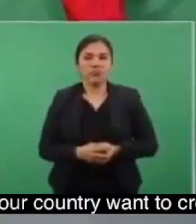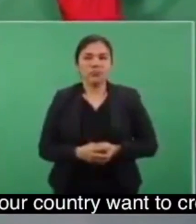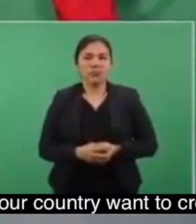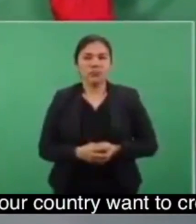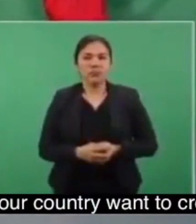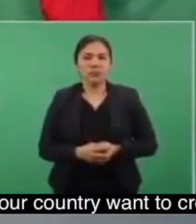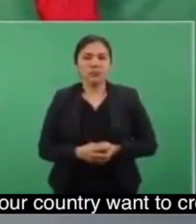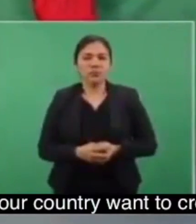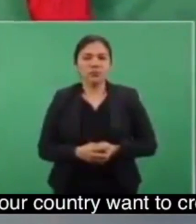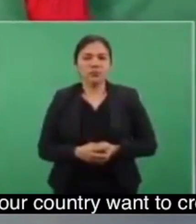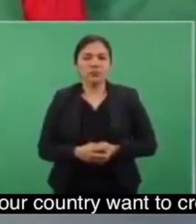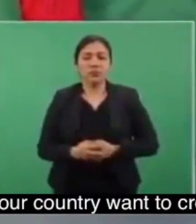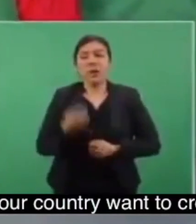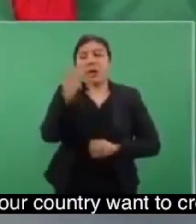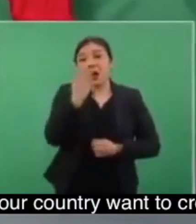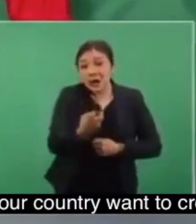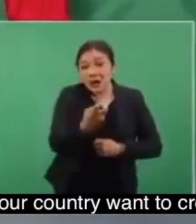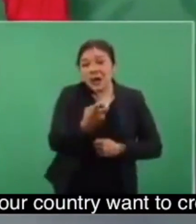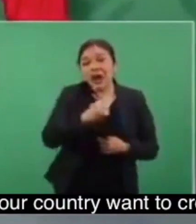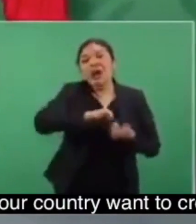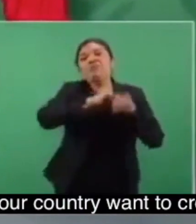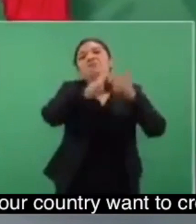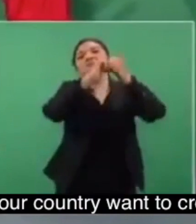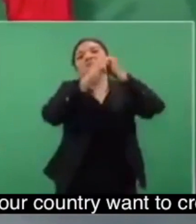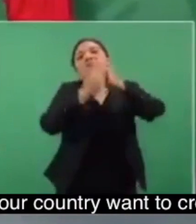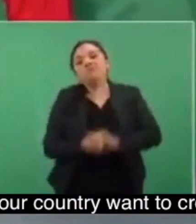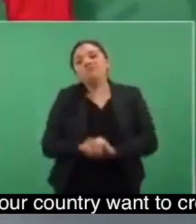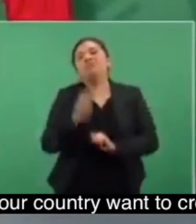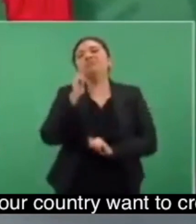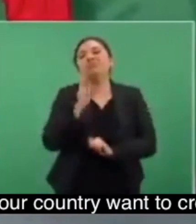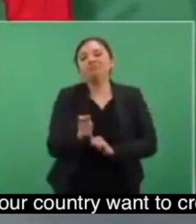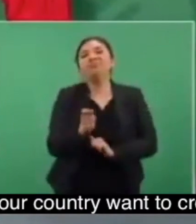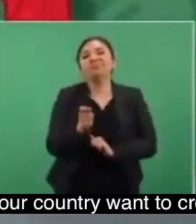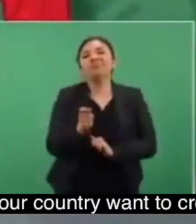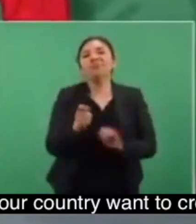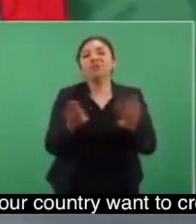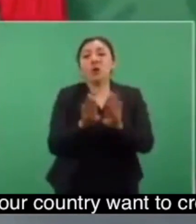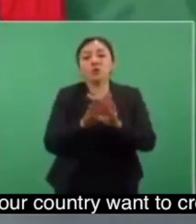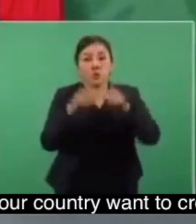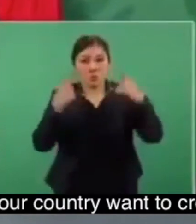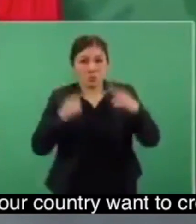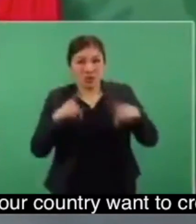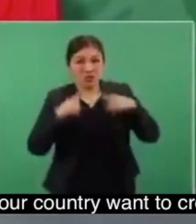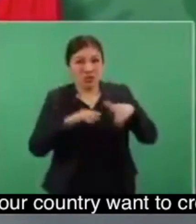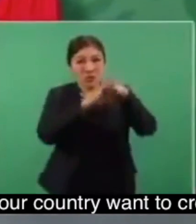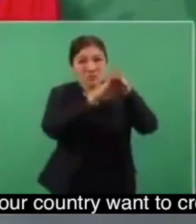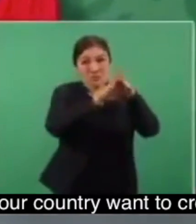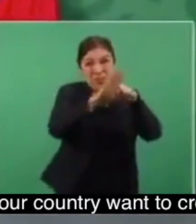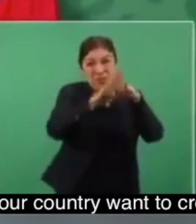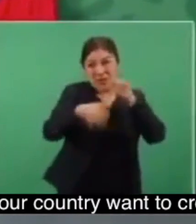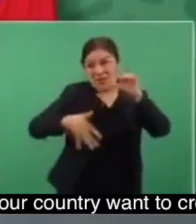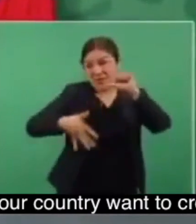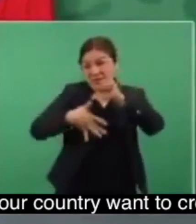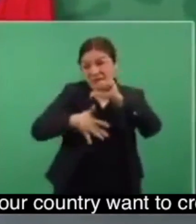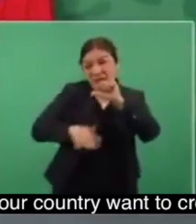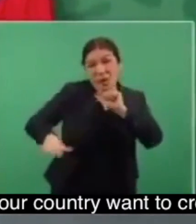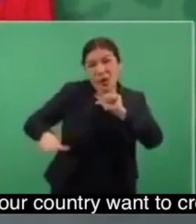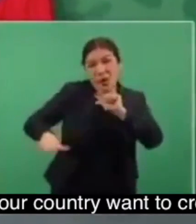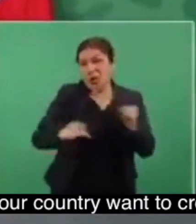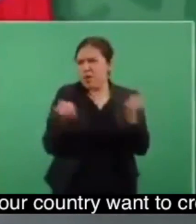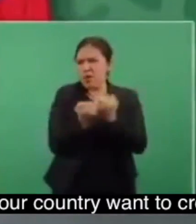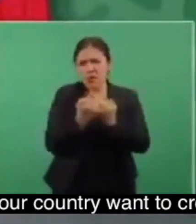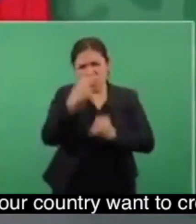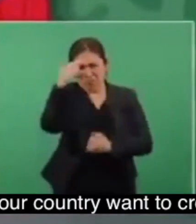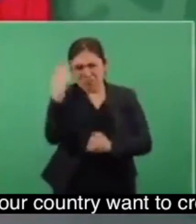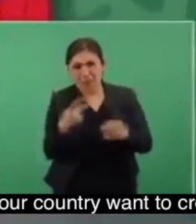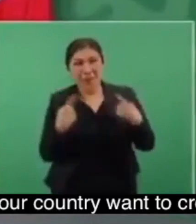ha originado el que migrantes centroamericanos y también de nuestro